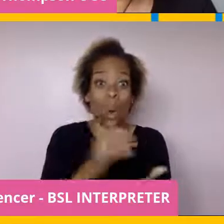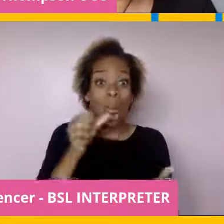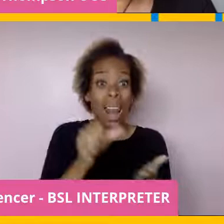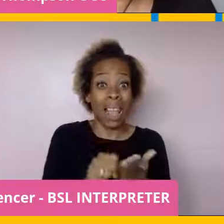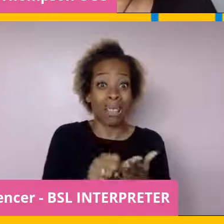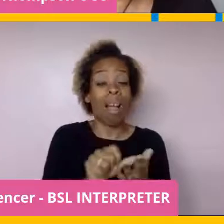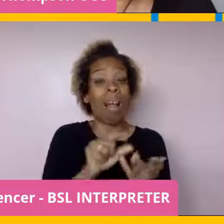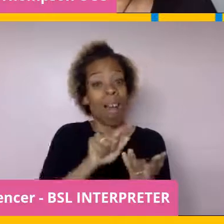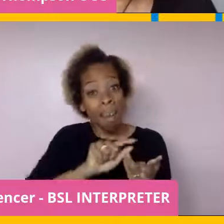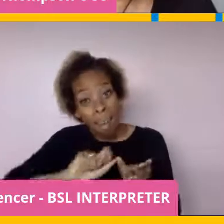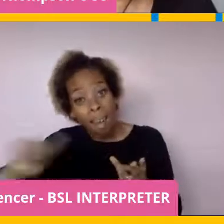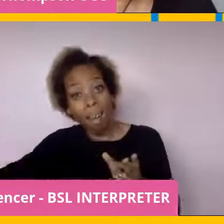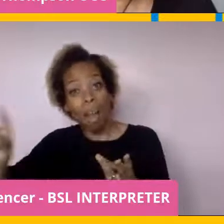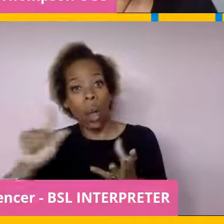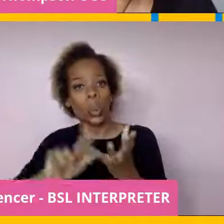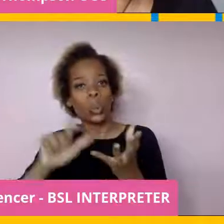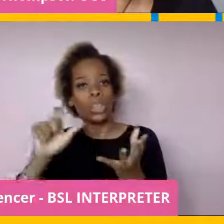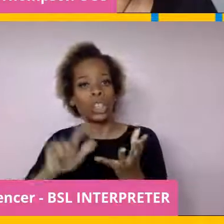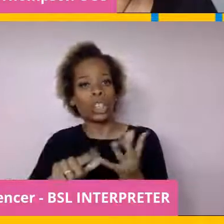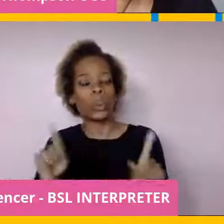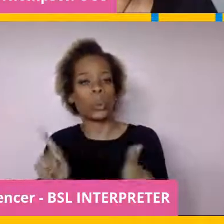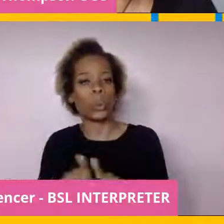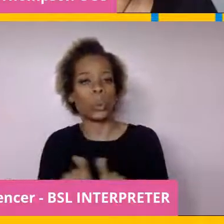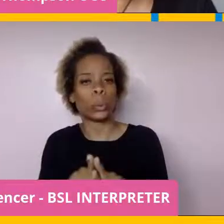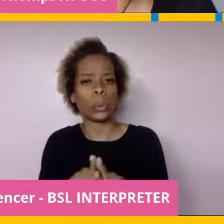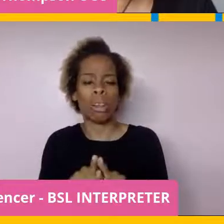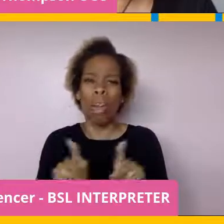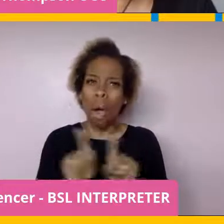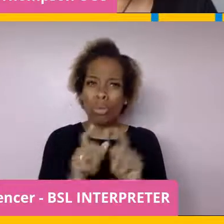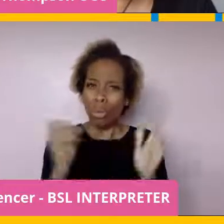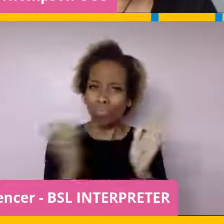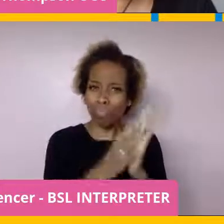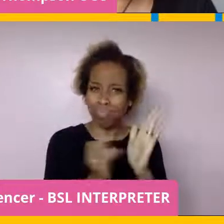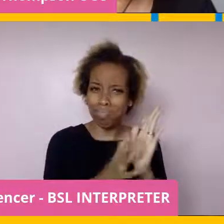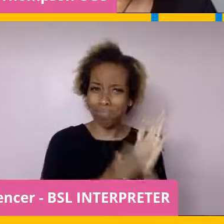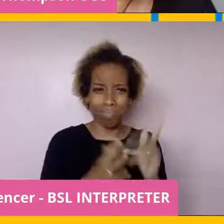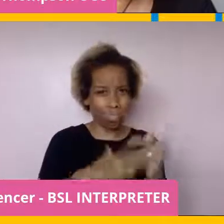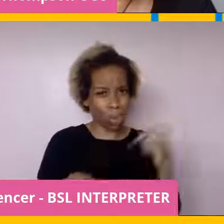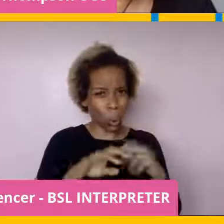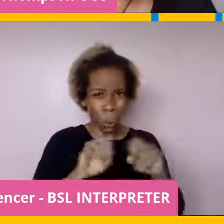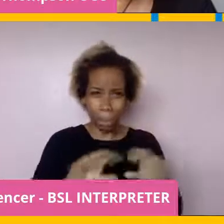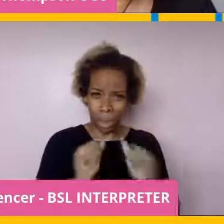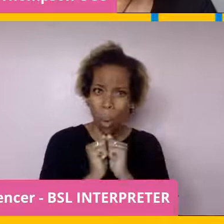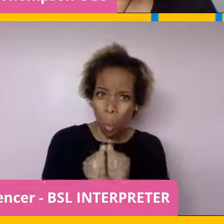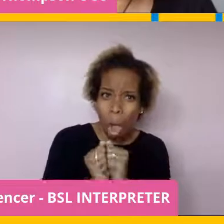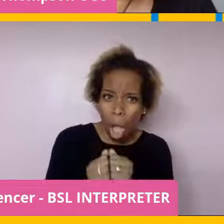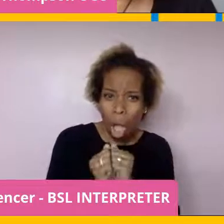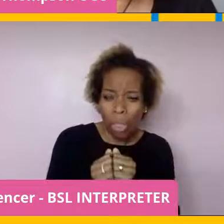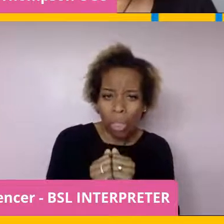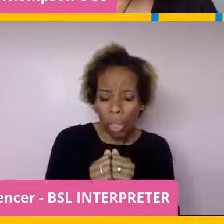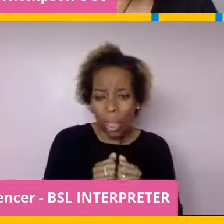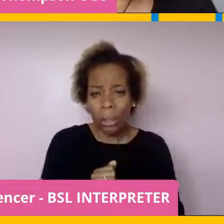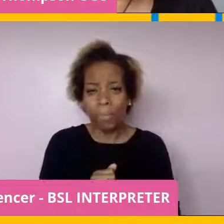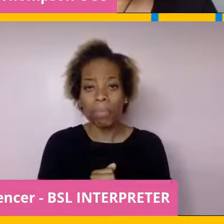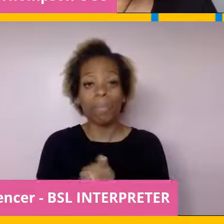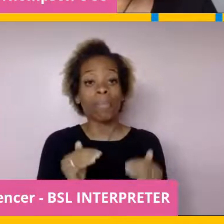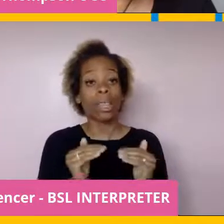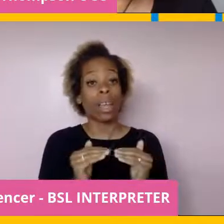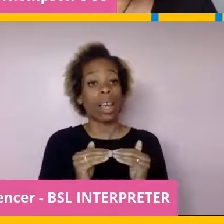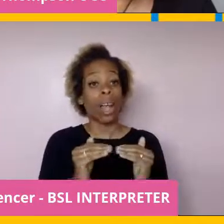UCU branch and get it on social media, get it out there. Because in terms of the Equality Act, the